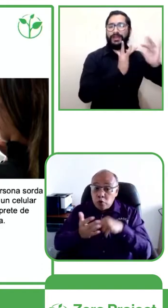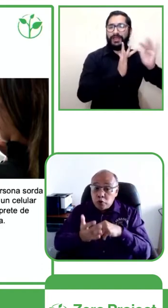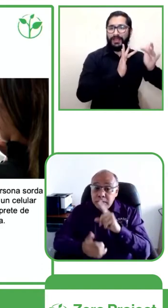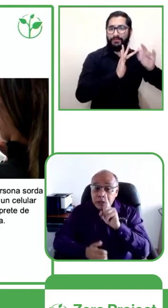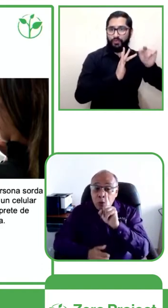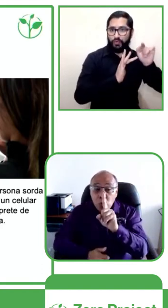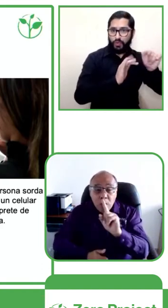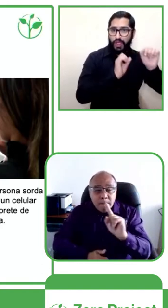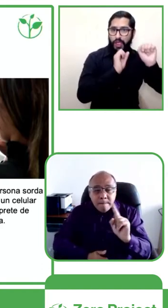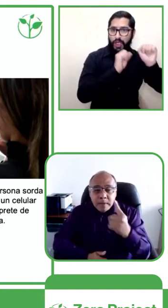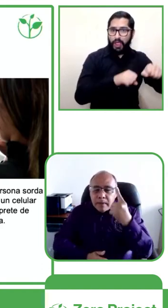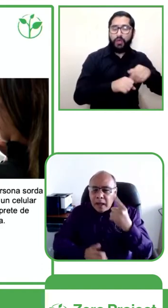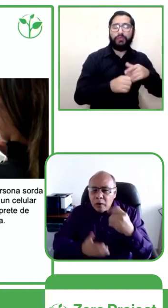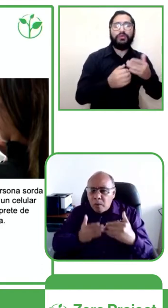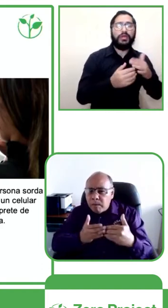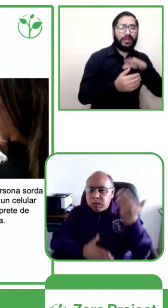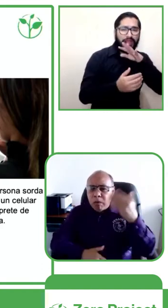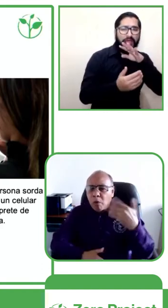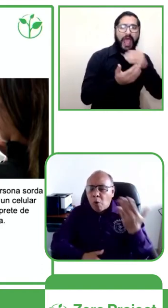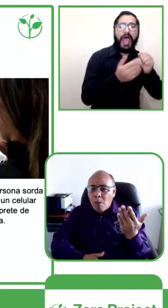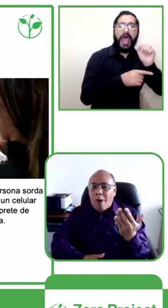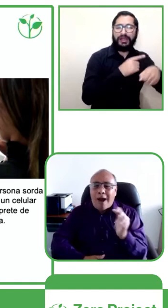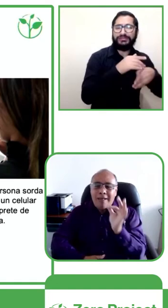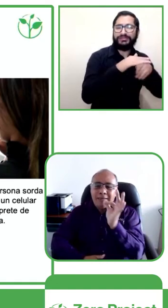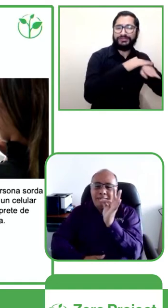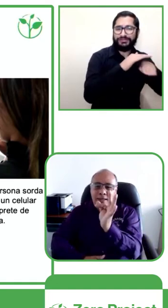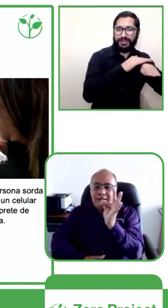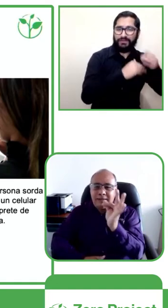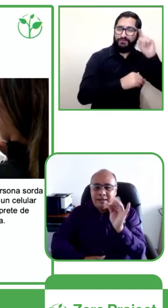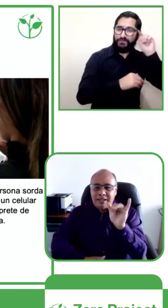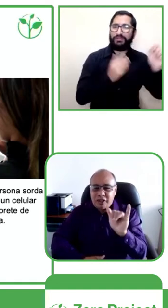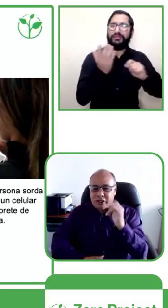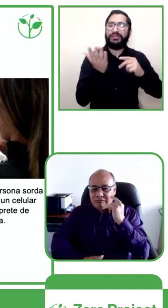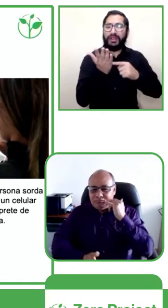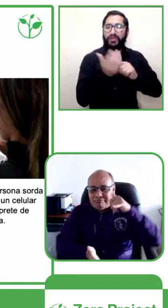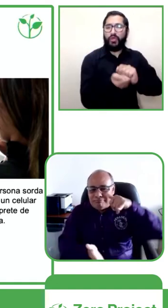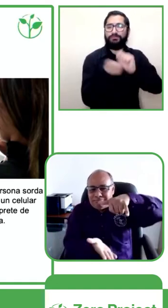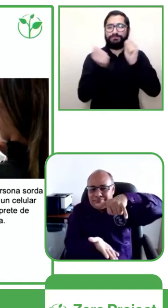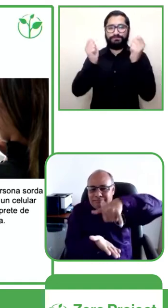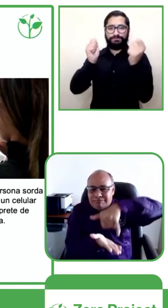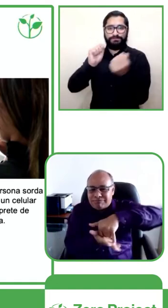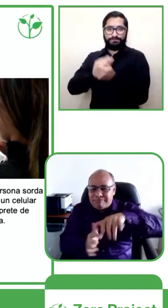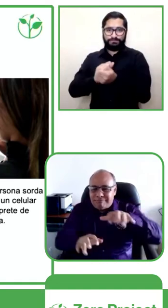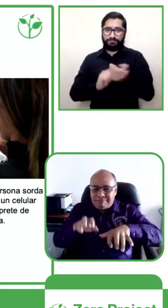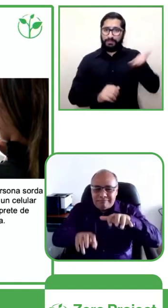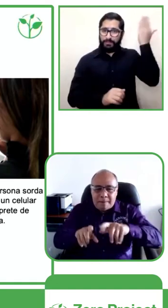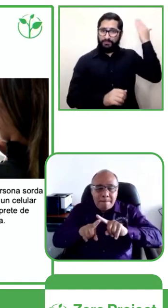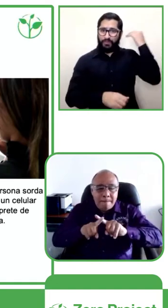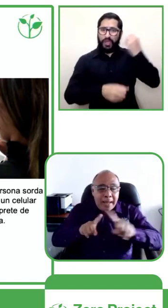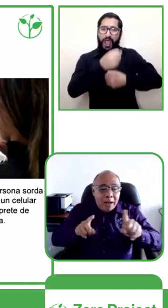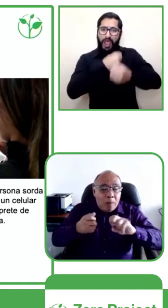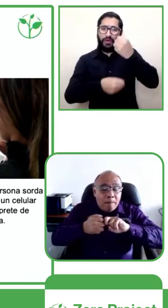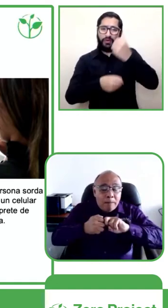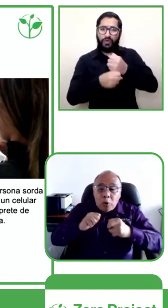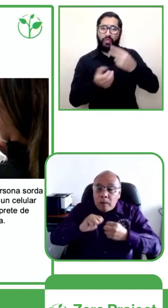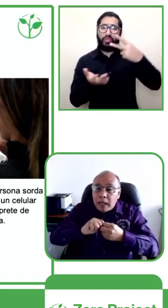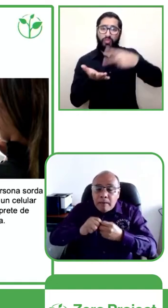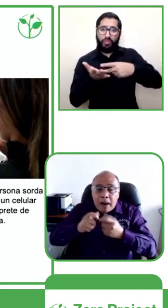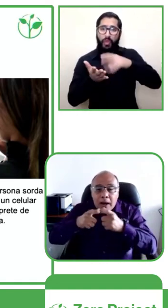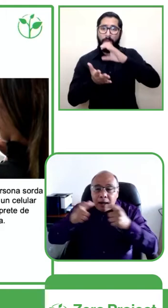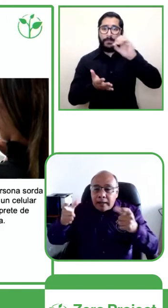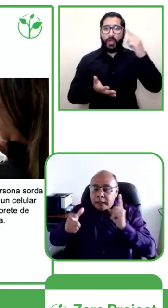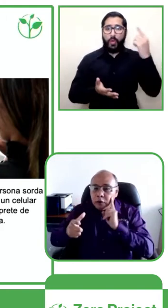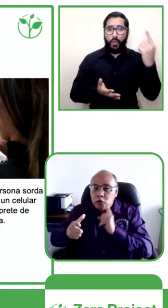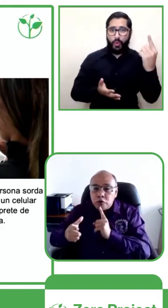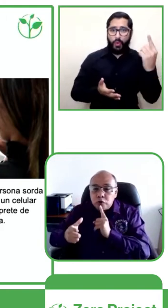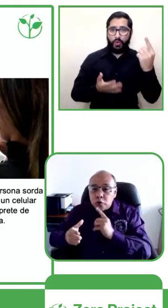use technology. Technology has evolved. In 2001, we first used phones called